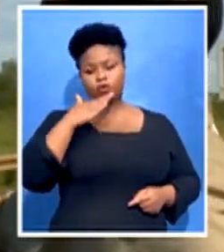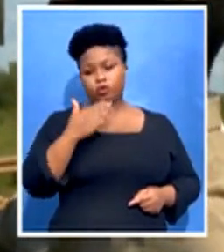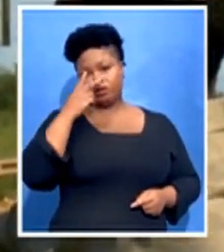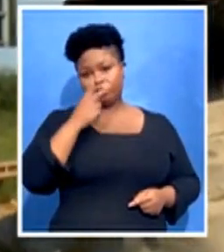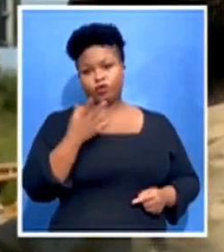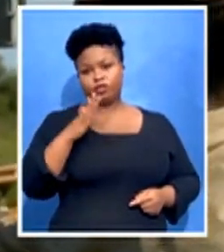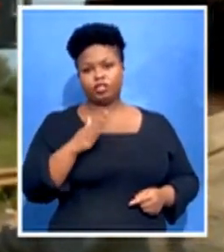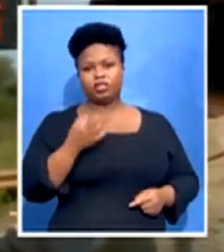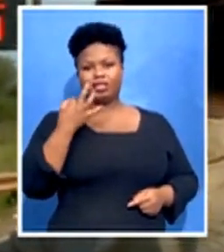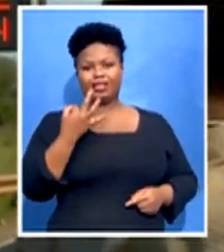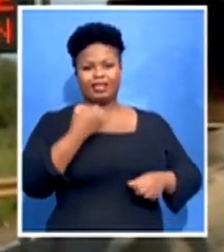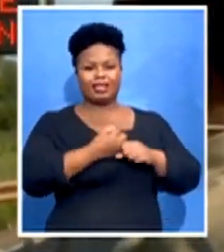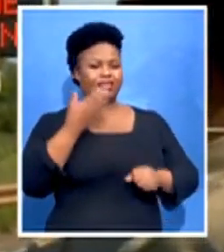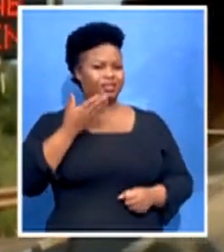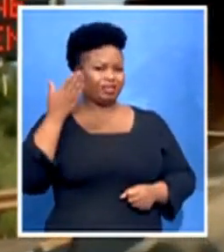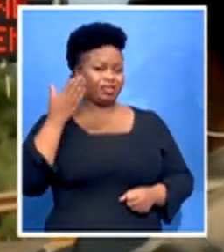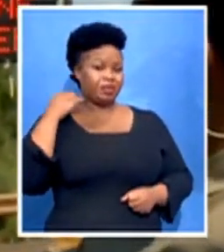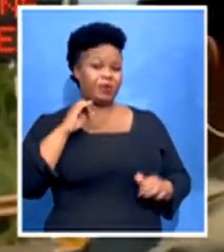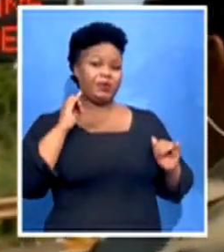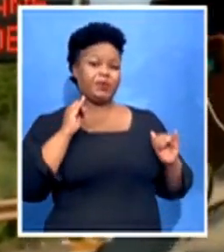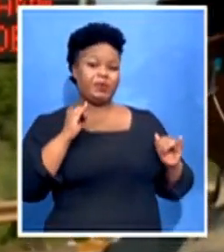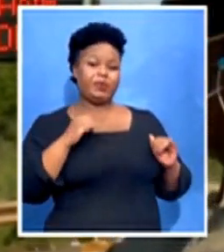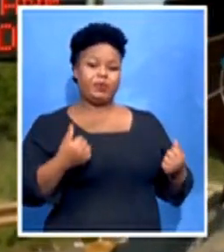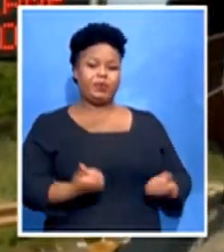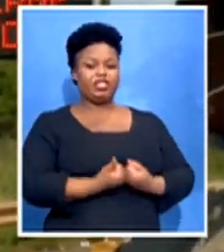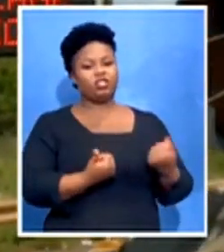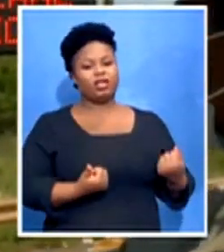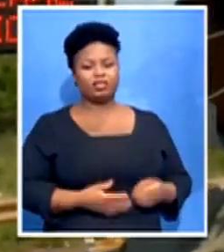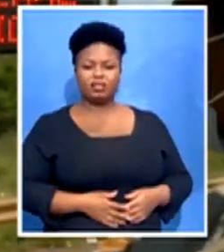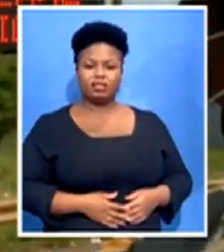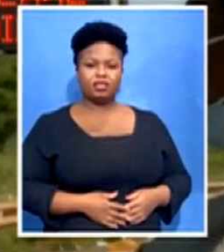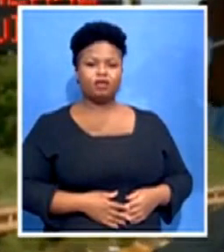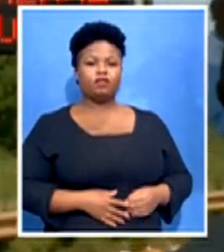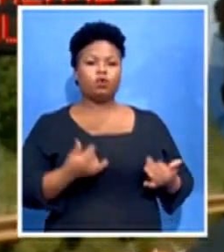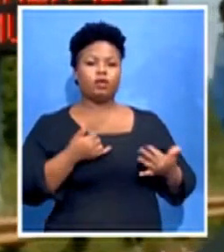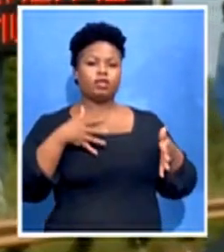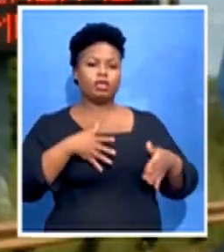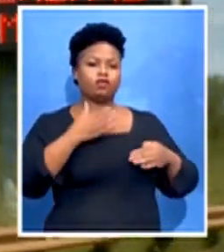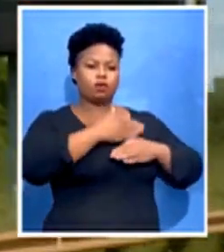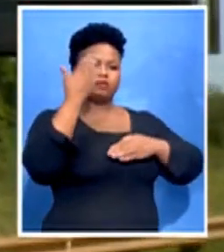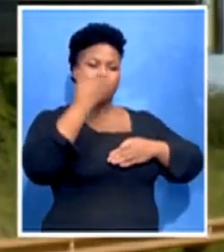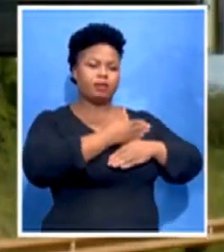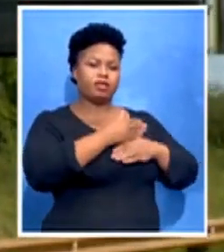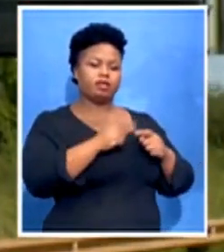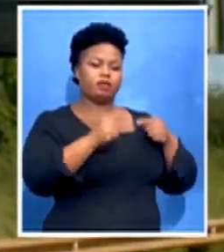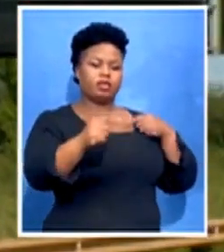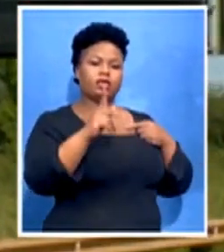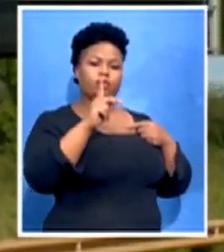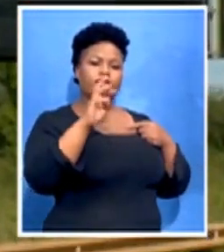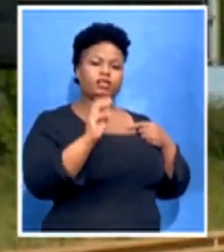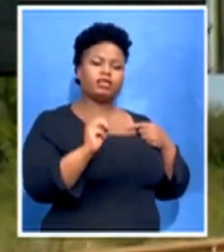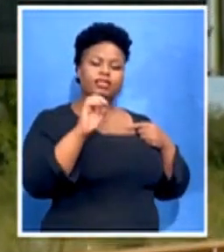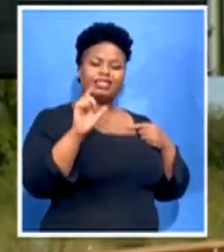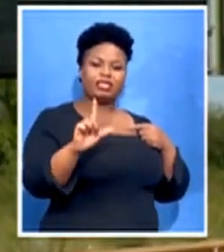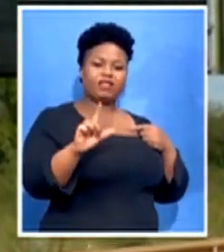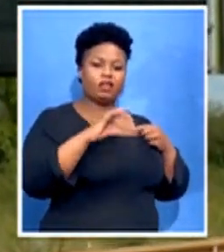serious challenge between the main port and as well as the kilometer 7, which is our extended port facility. We realized also